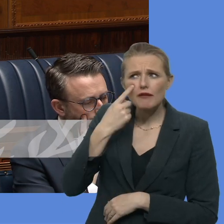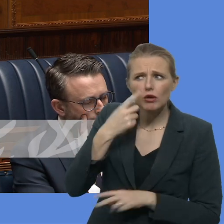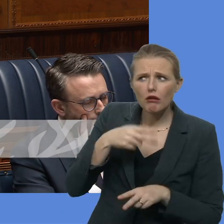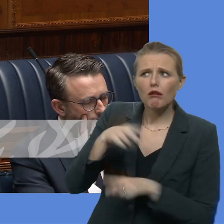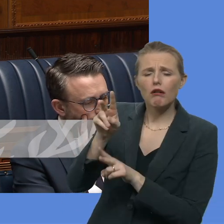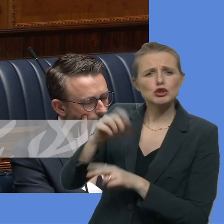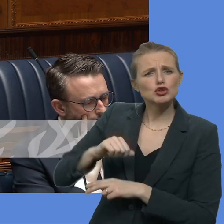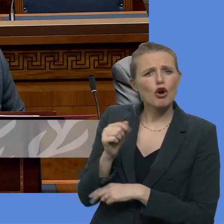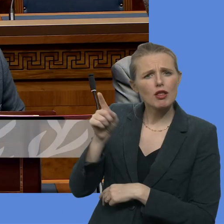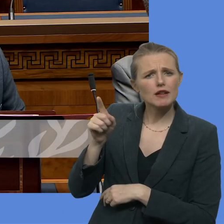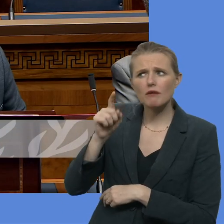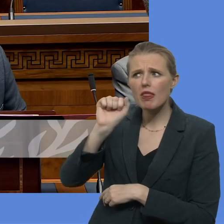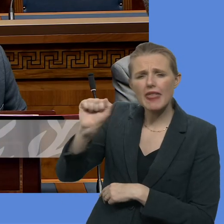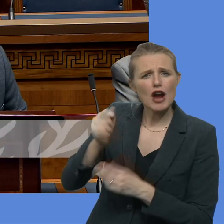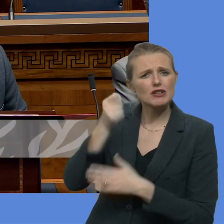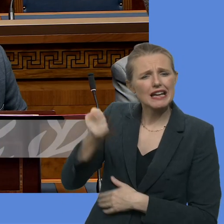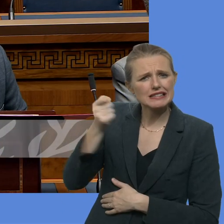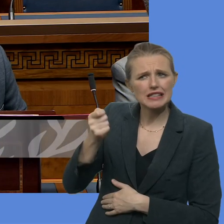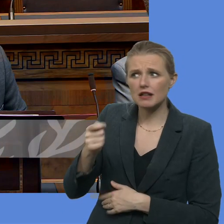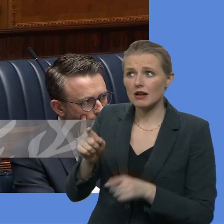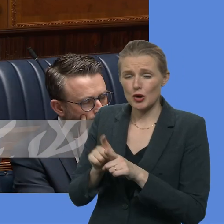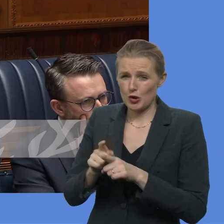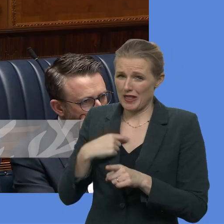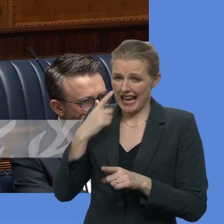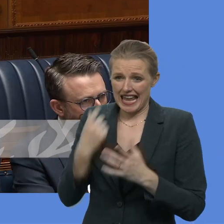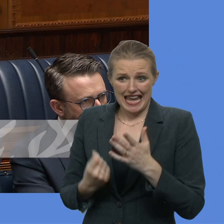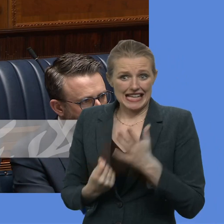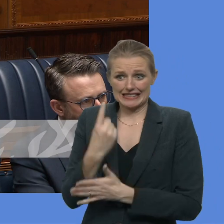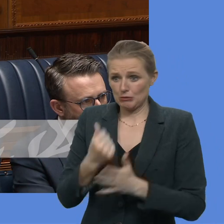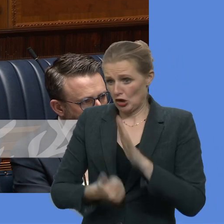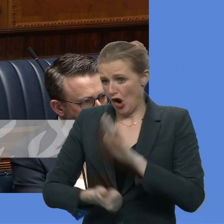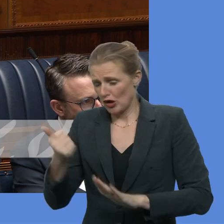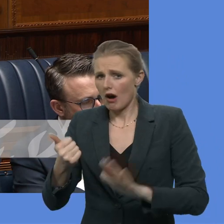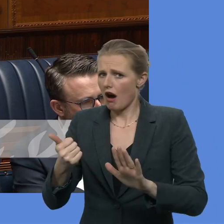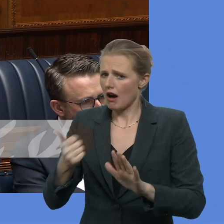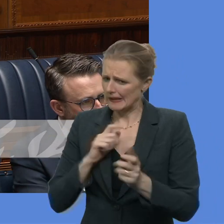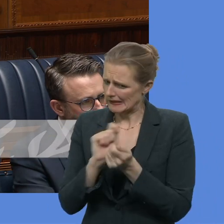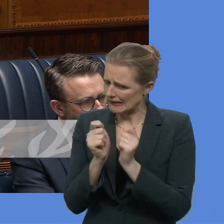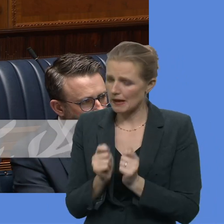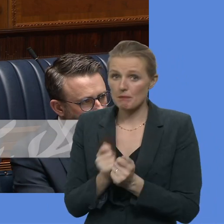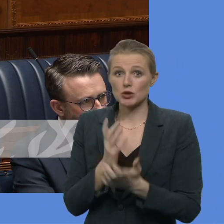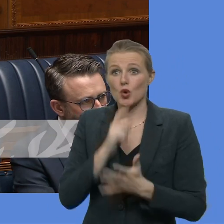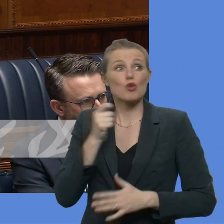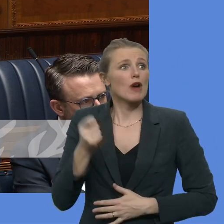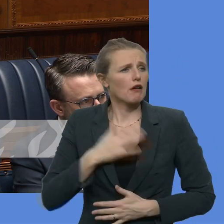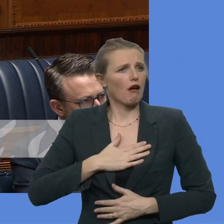tenancy, and does he also agree that any exemptions need to be tightly defined so that renters don't find themselves at